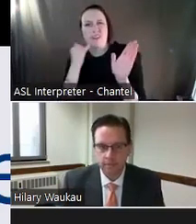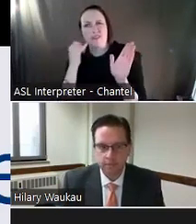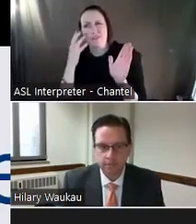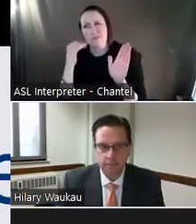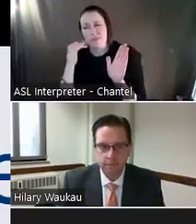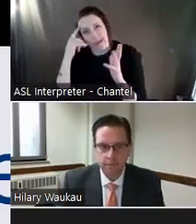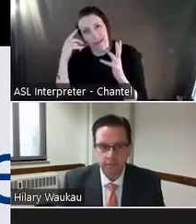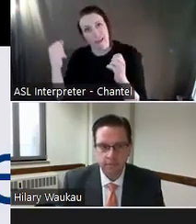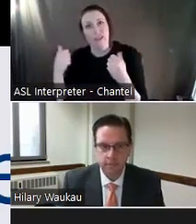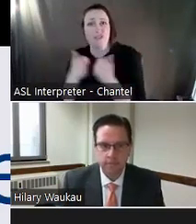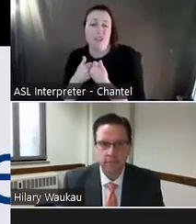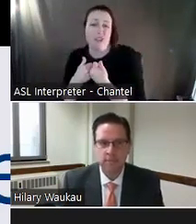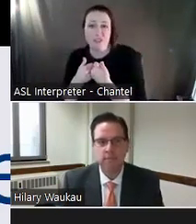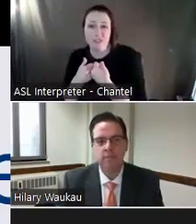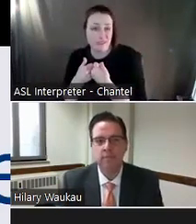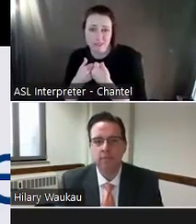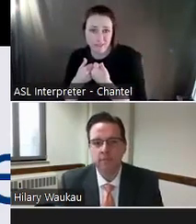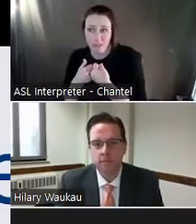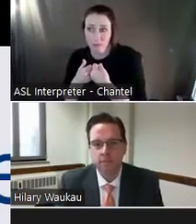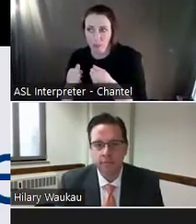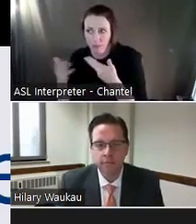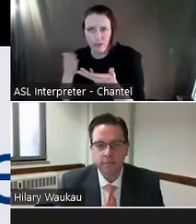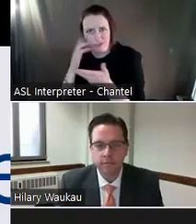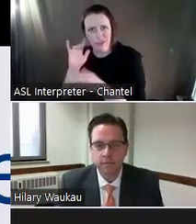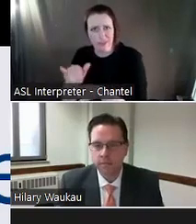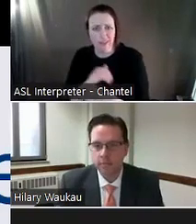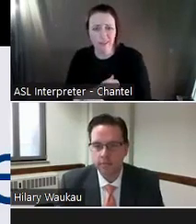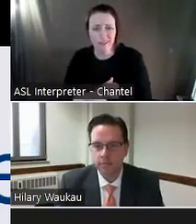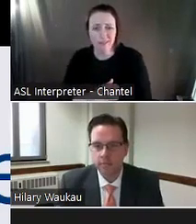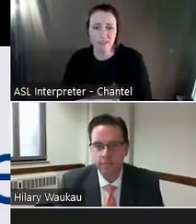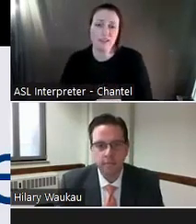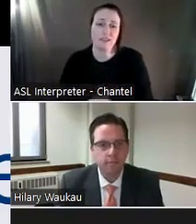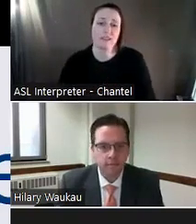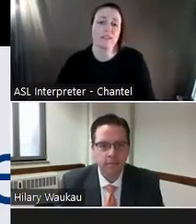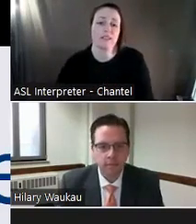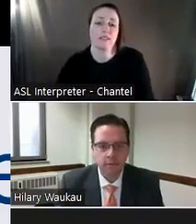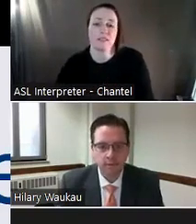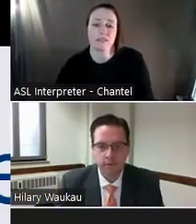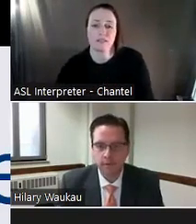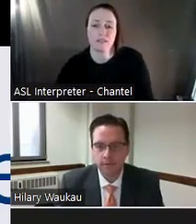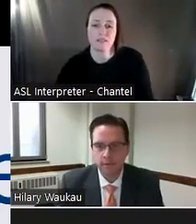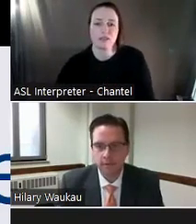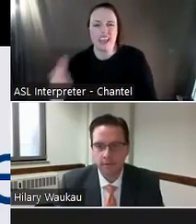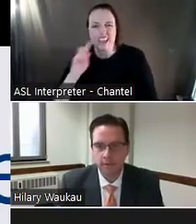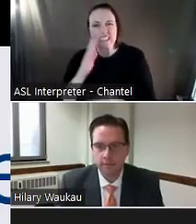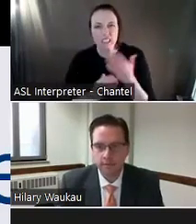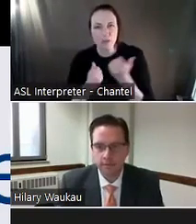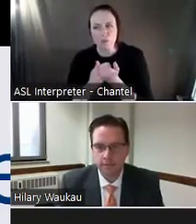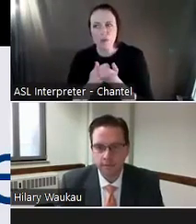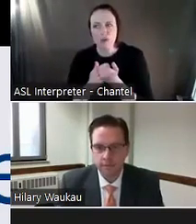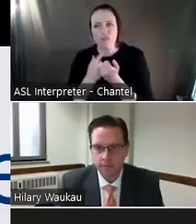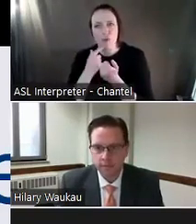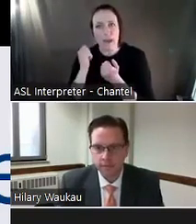through services as well as through the 988 call line.